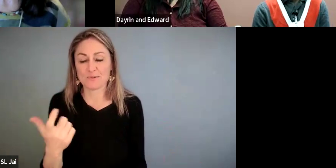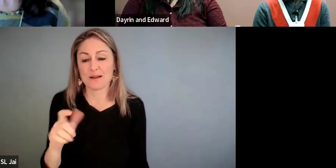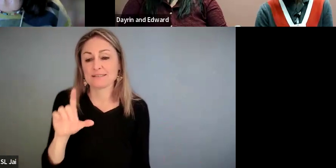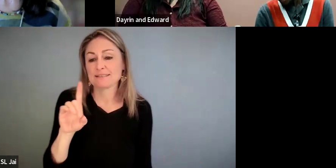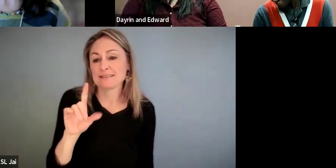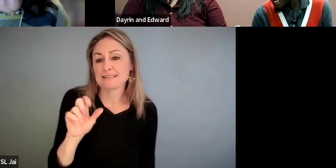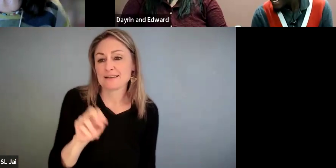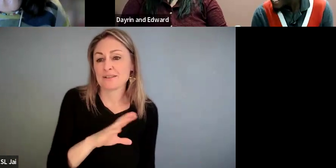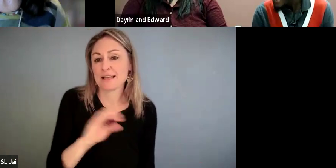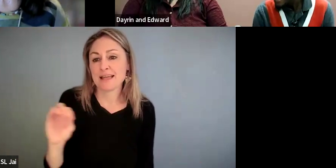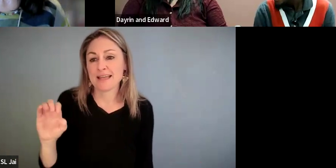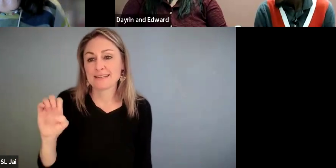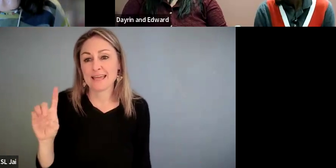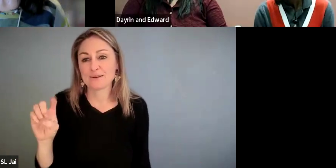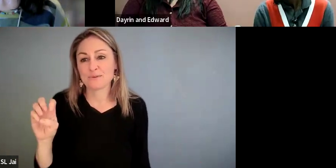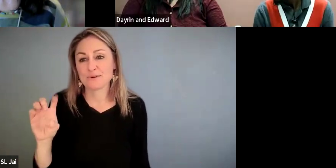Great.